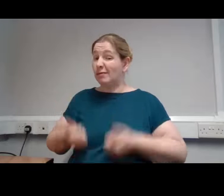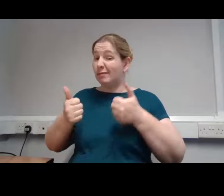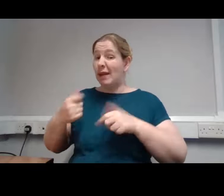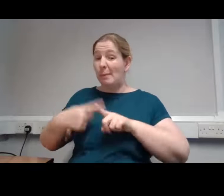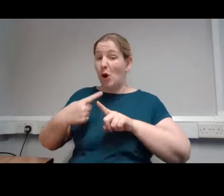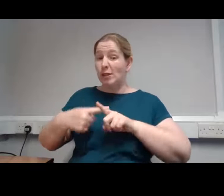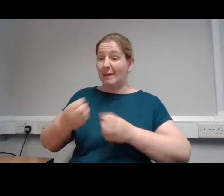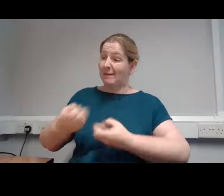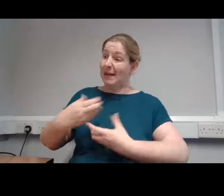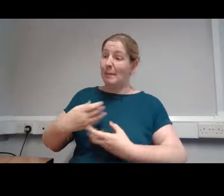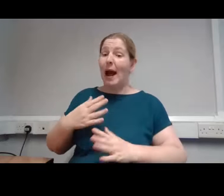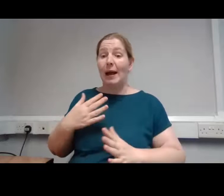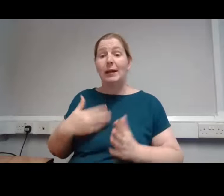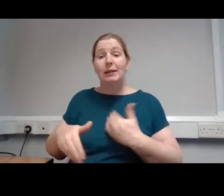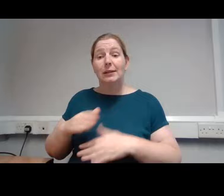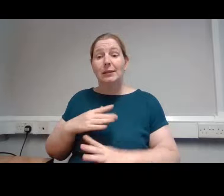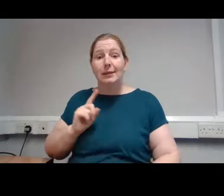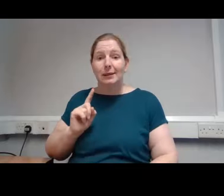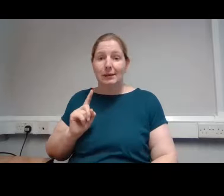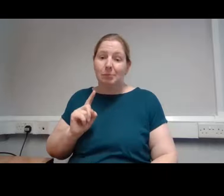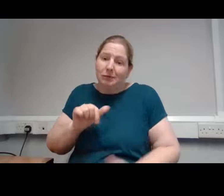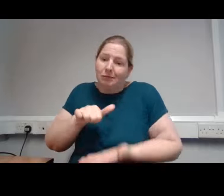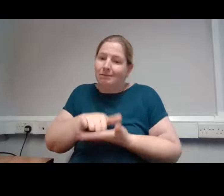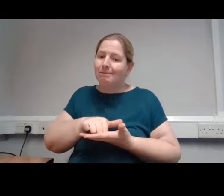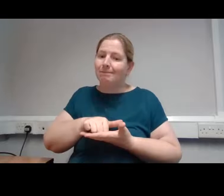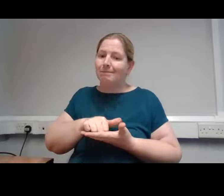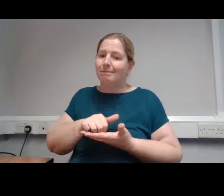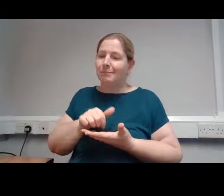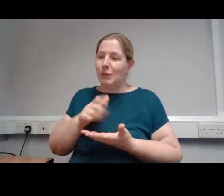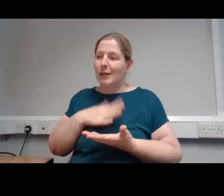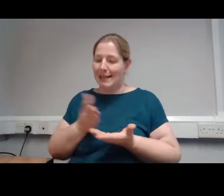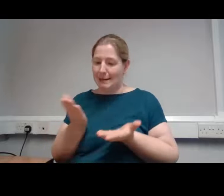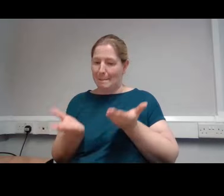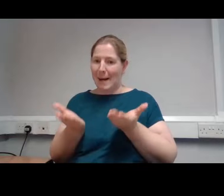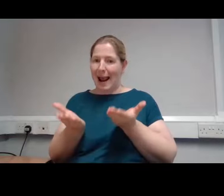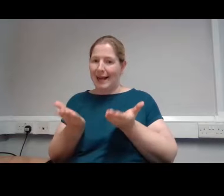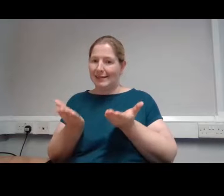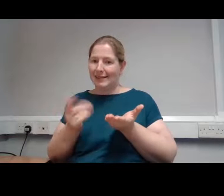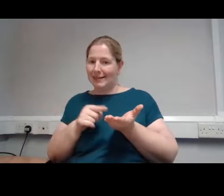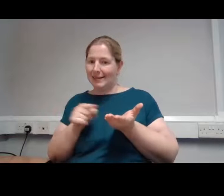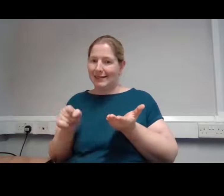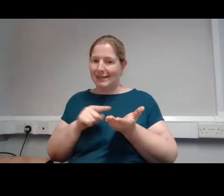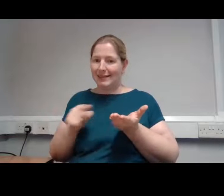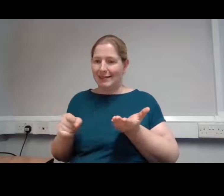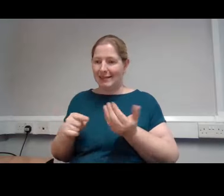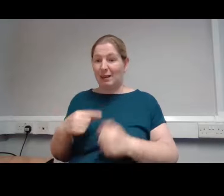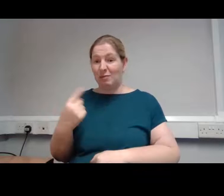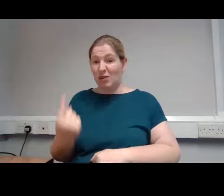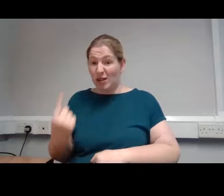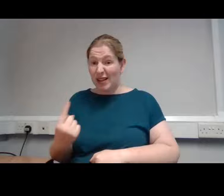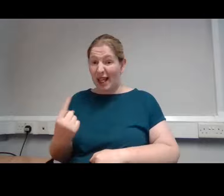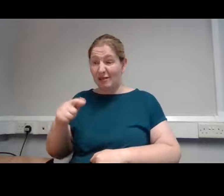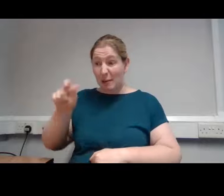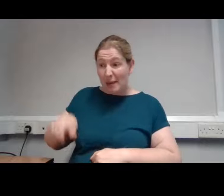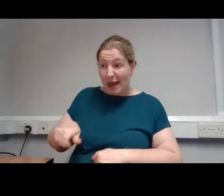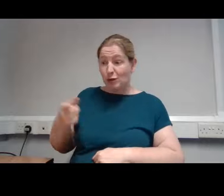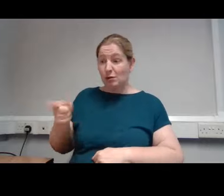learning. But yeah, I think there is a balance, and I think only you and your prescriber